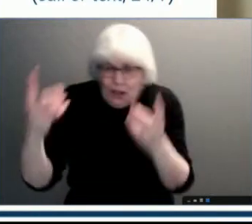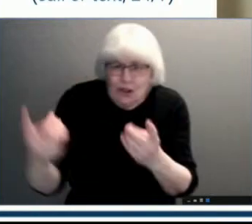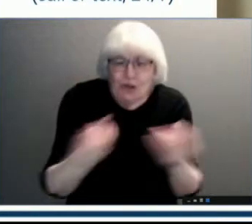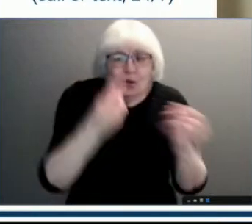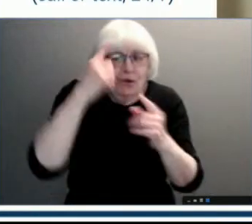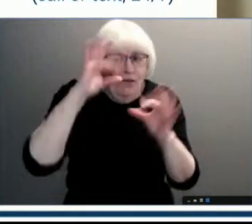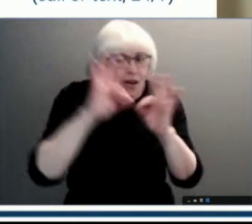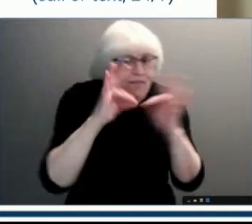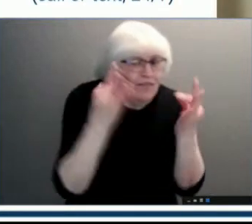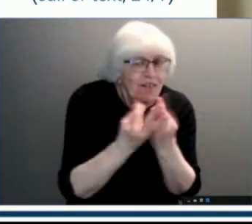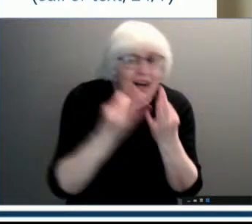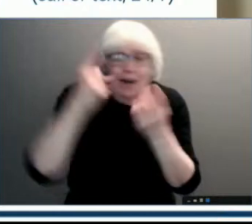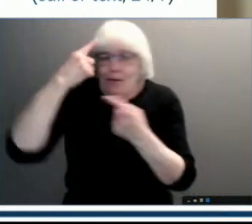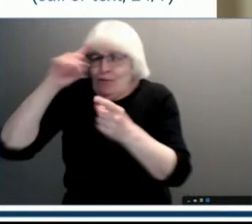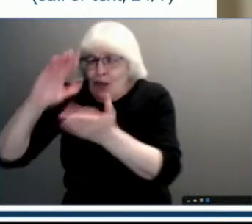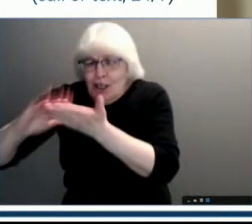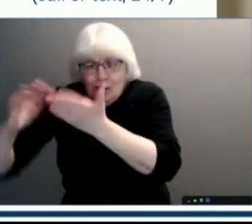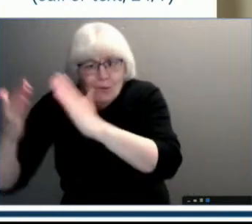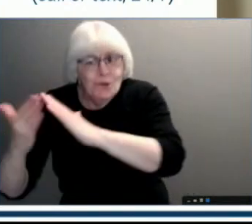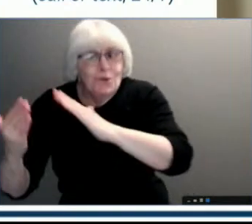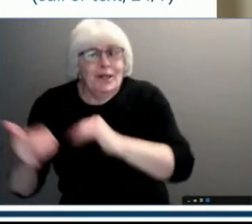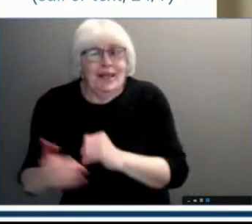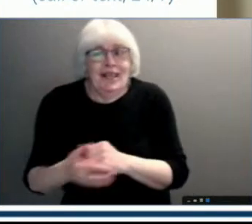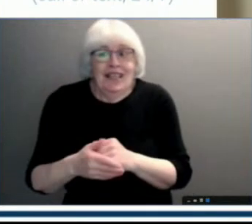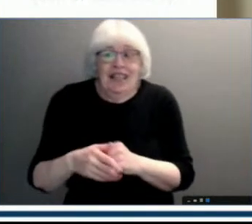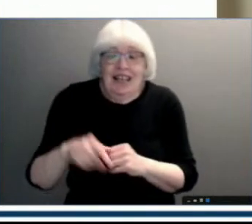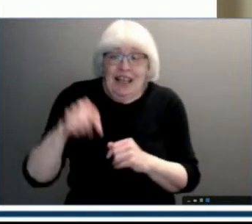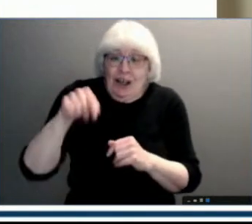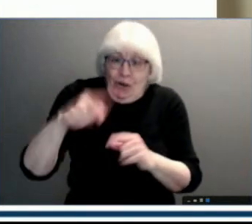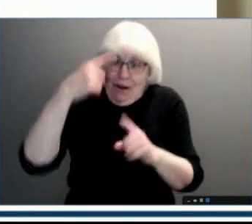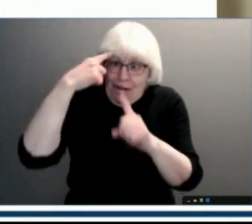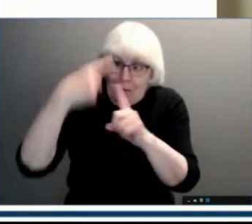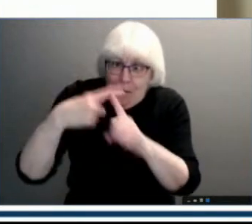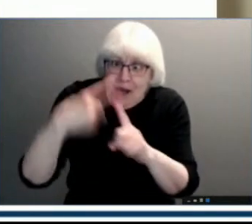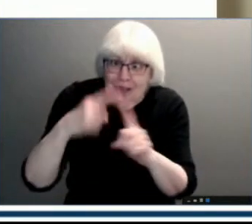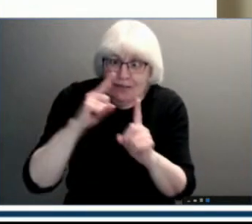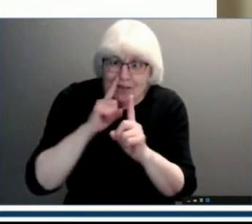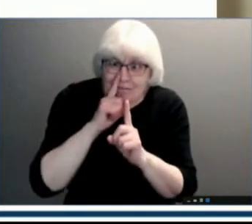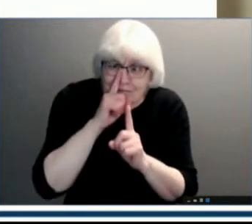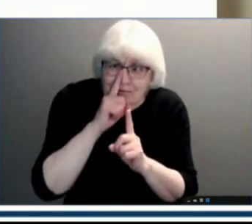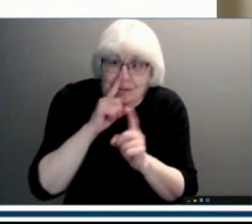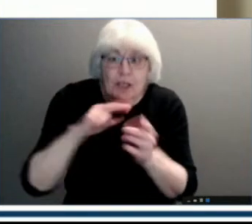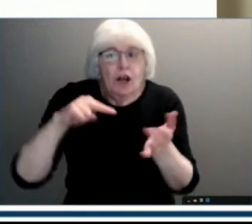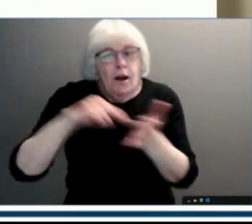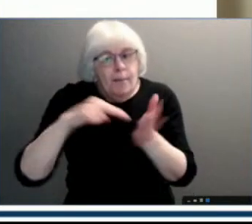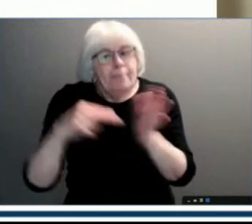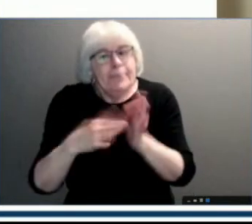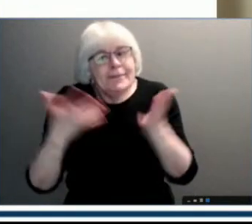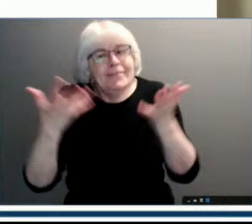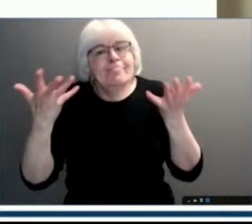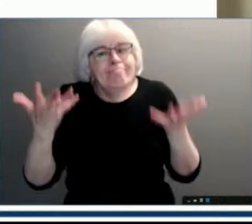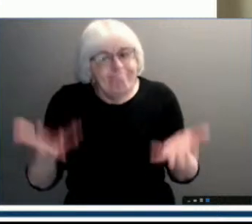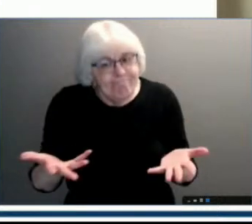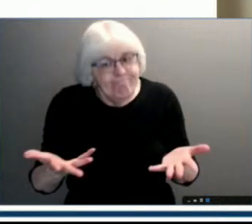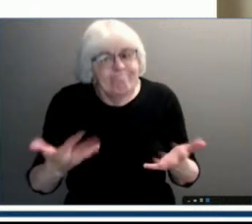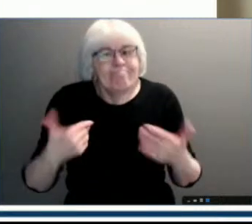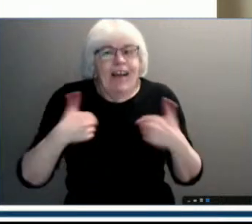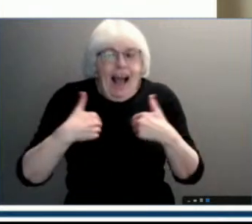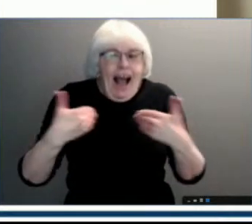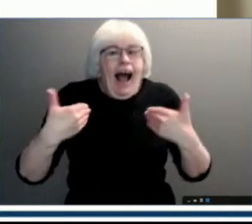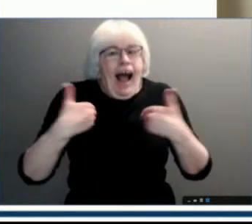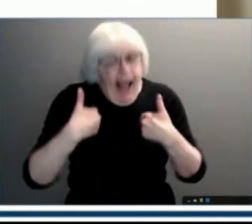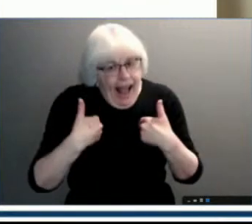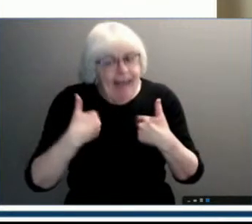sick and you test positive on a rapid test, you have COVID. Take personal responsibility for letting your contacts know, or let your